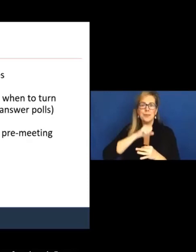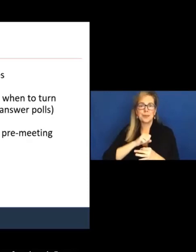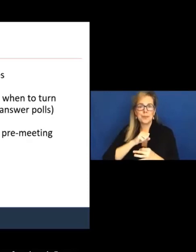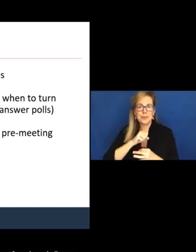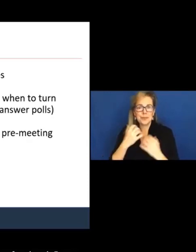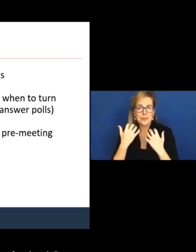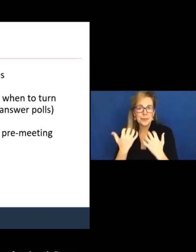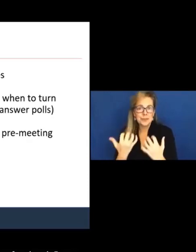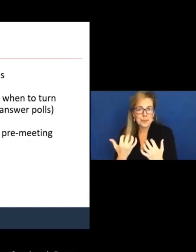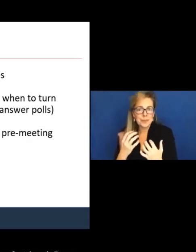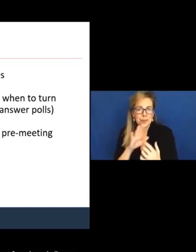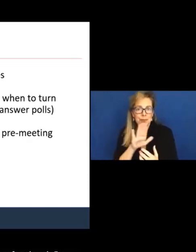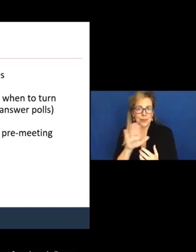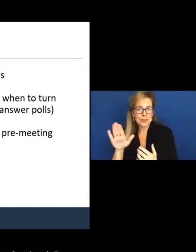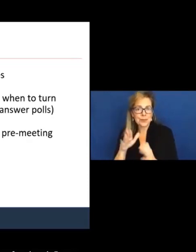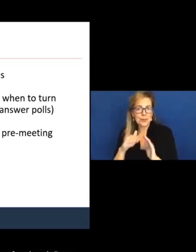providing a comfort level.